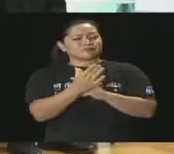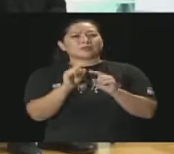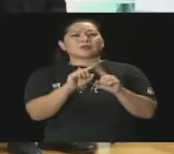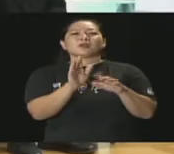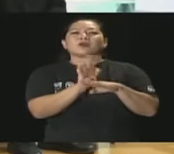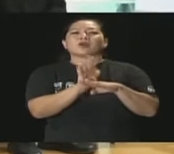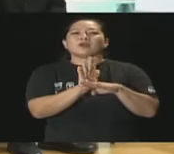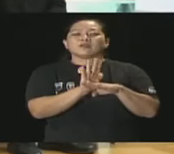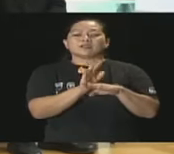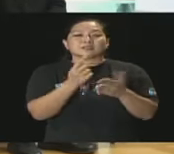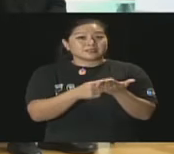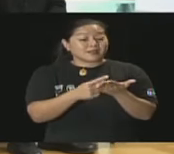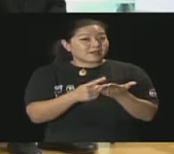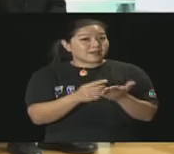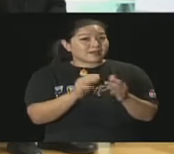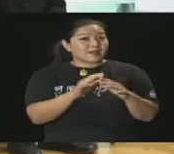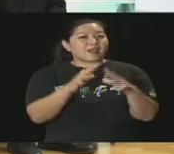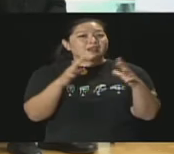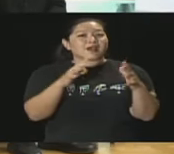A lot about